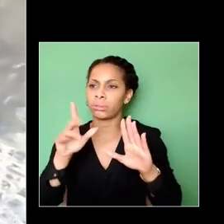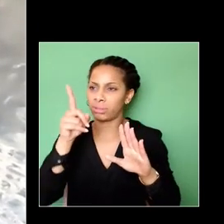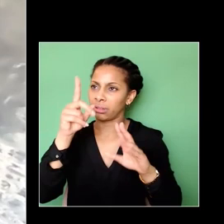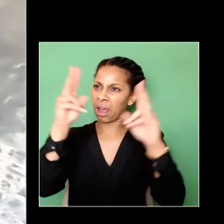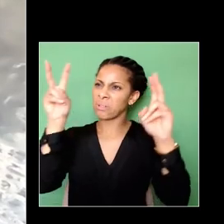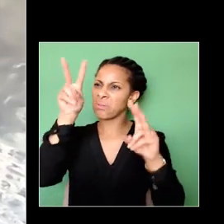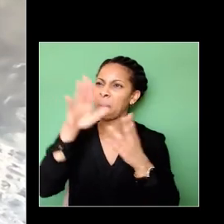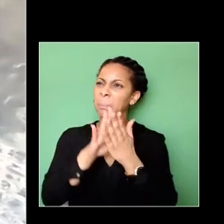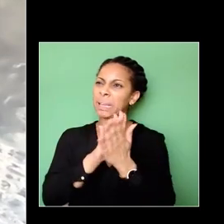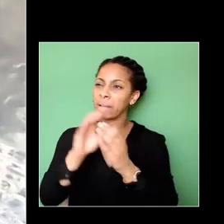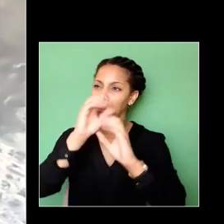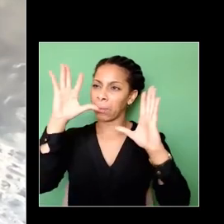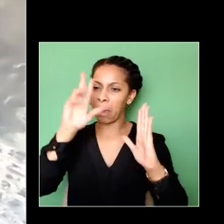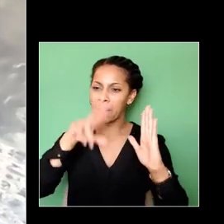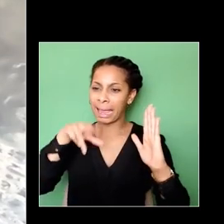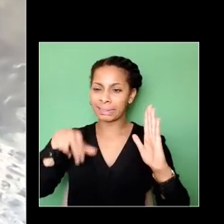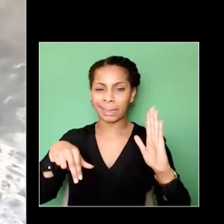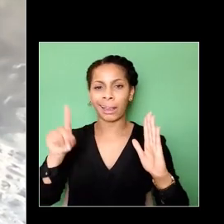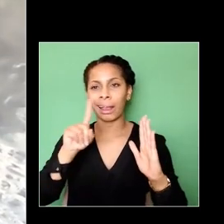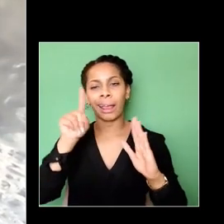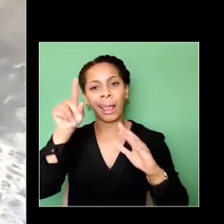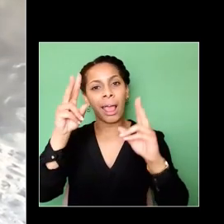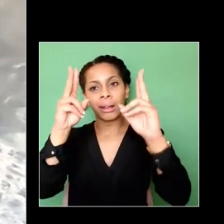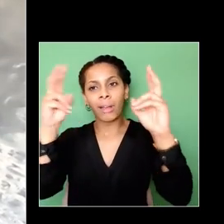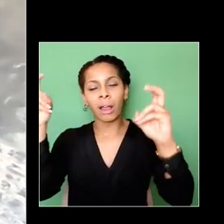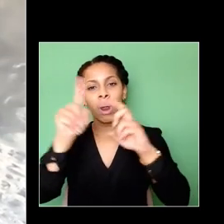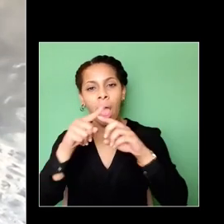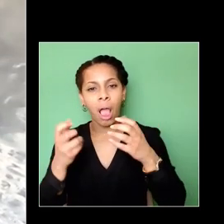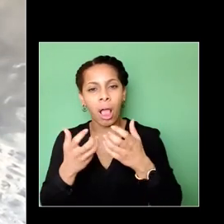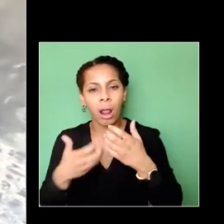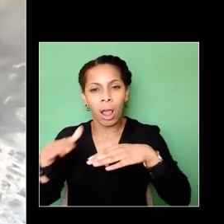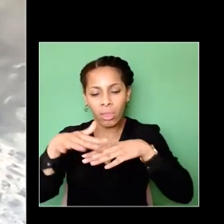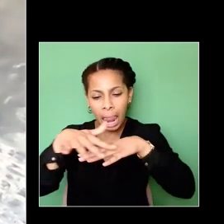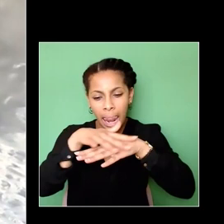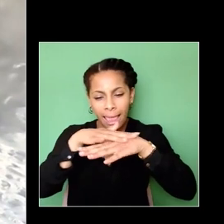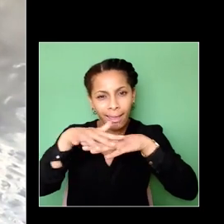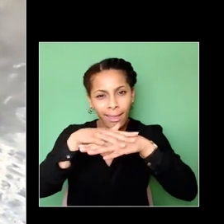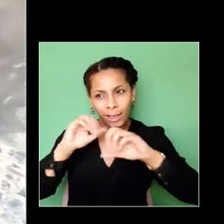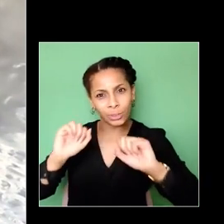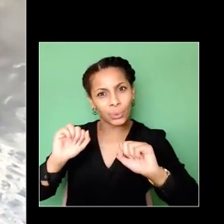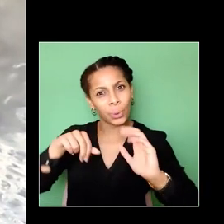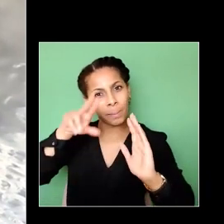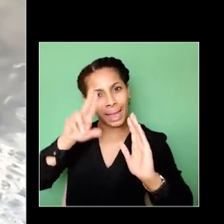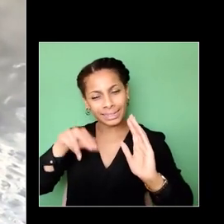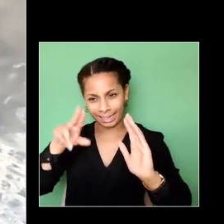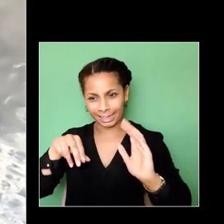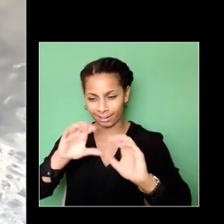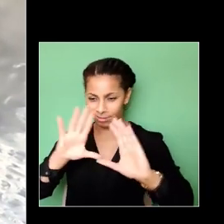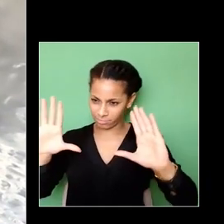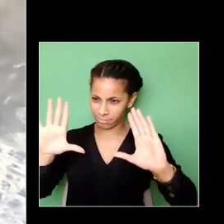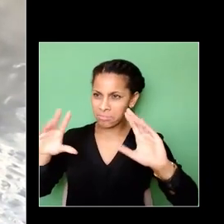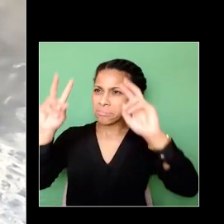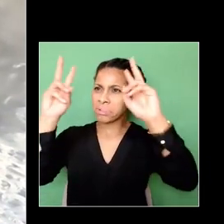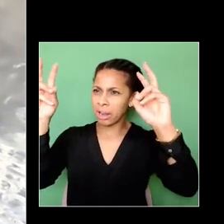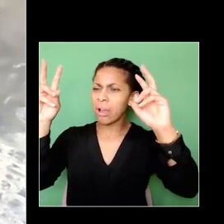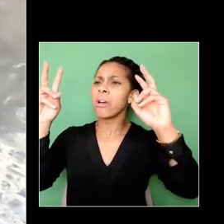but it is, for me, it's another mark. It's another brushstroke. It's another mark next to the painting on the wall or